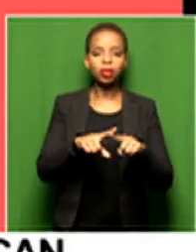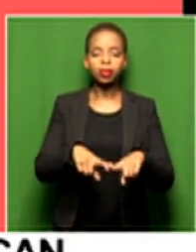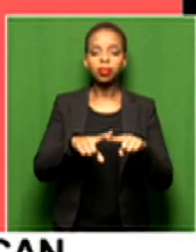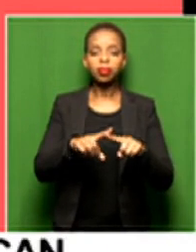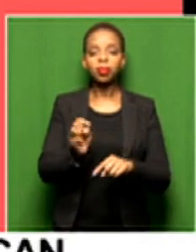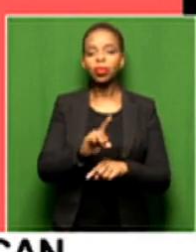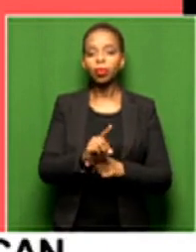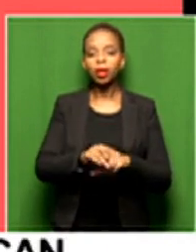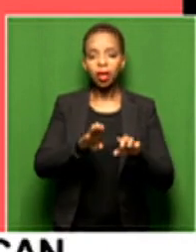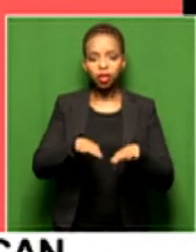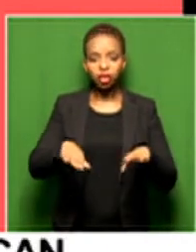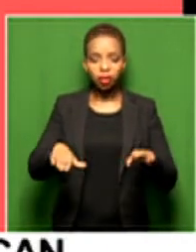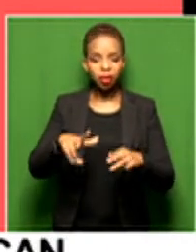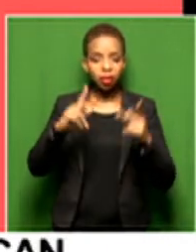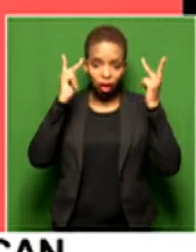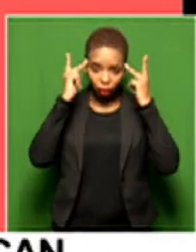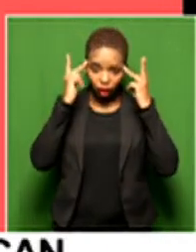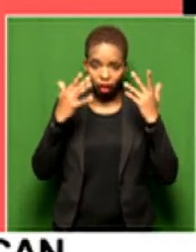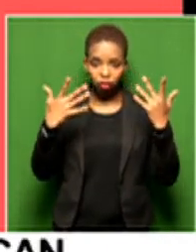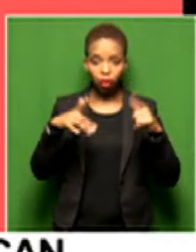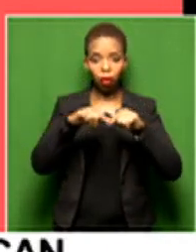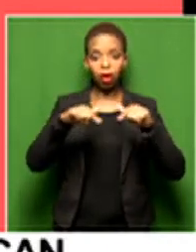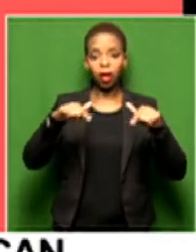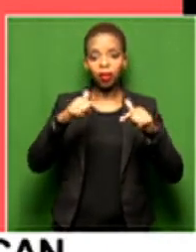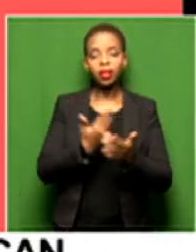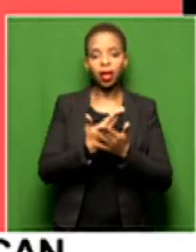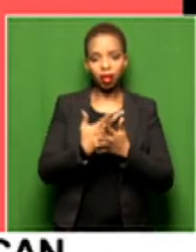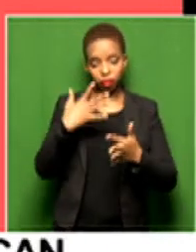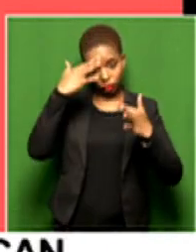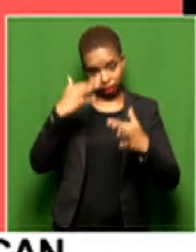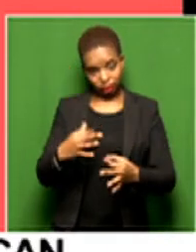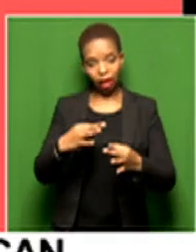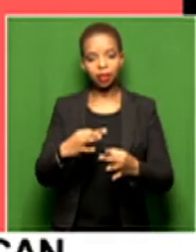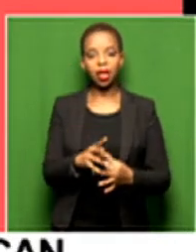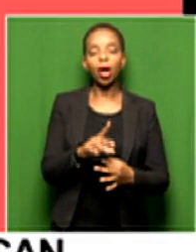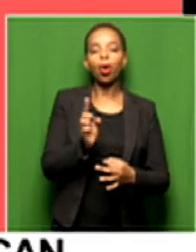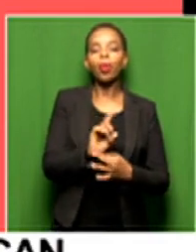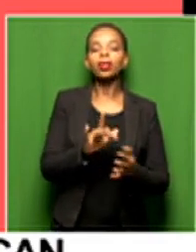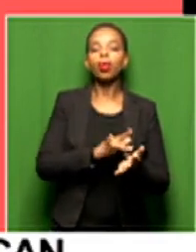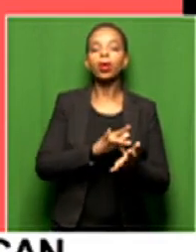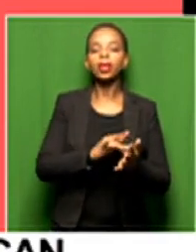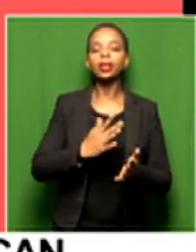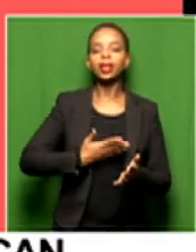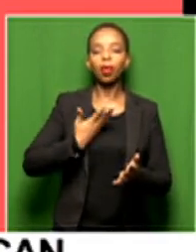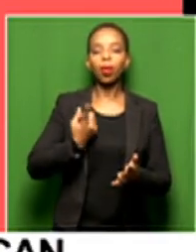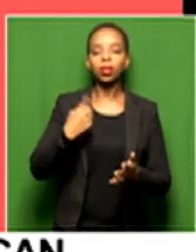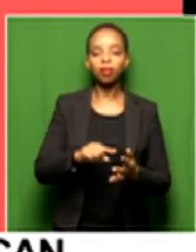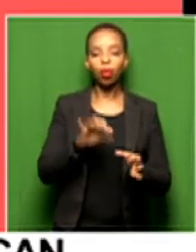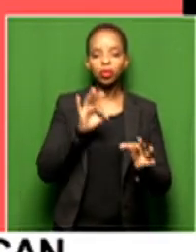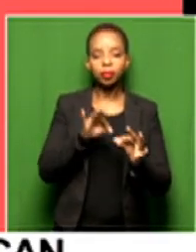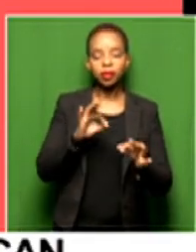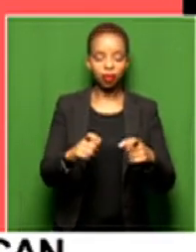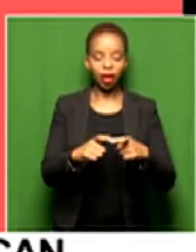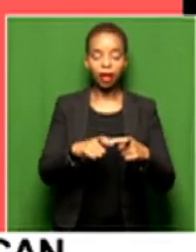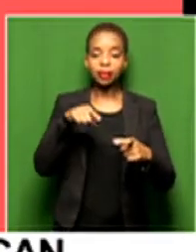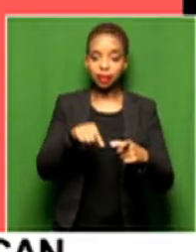or their children's level, they're able to decide what it is or what level of content they want from that specific card. So it's something we're working